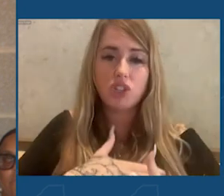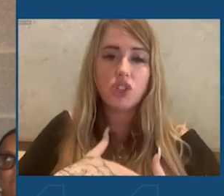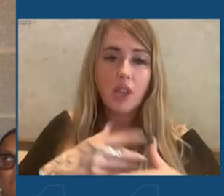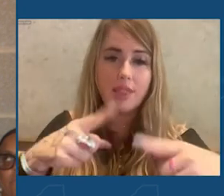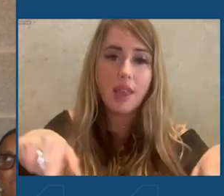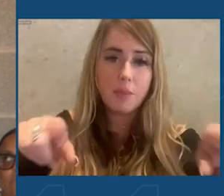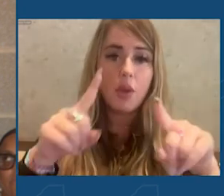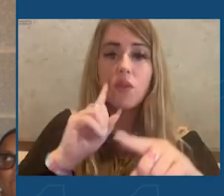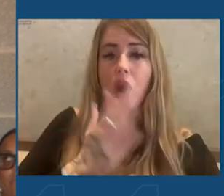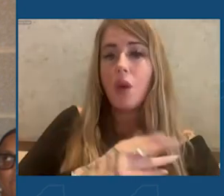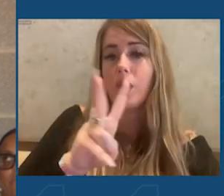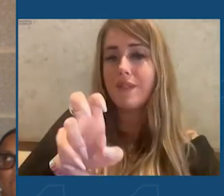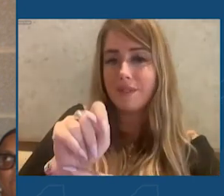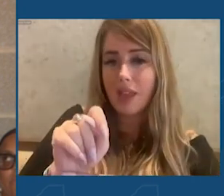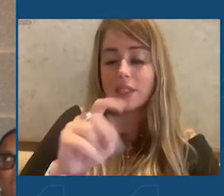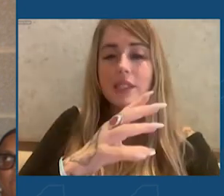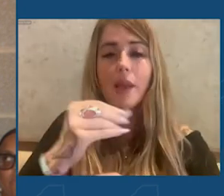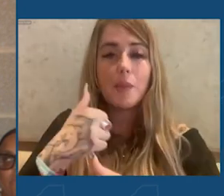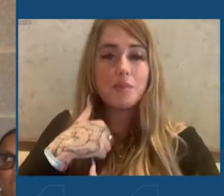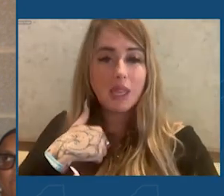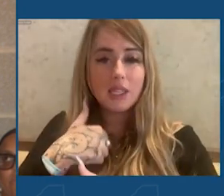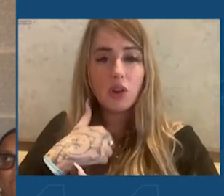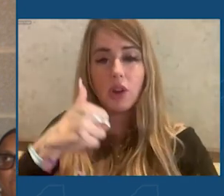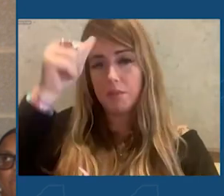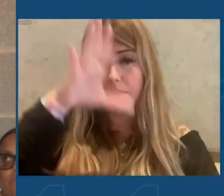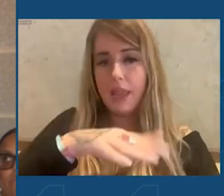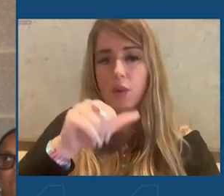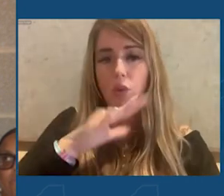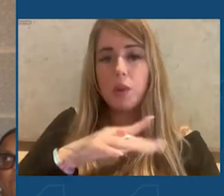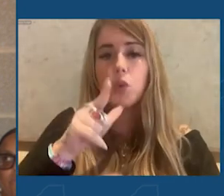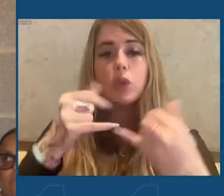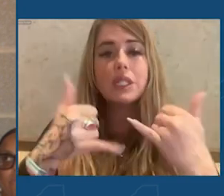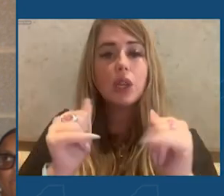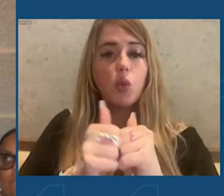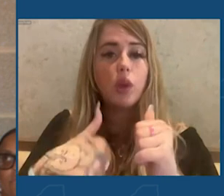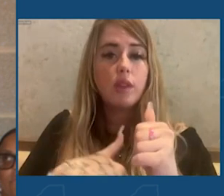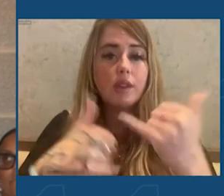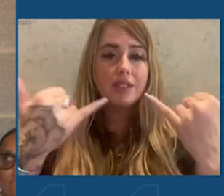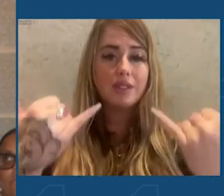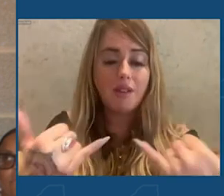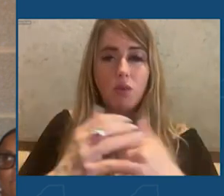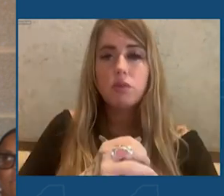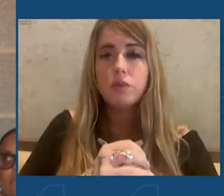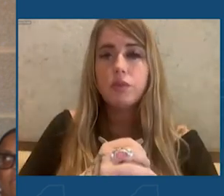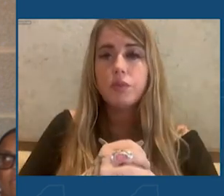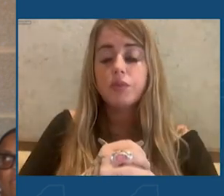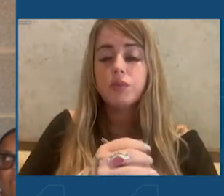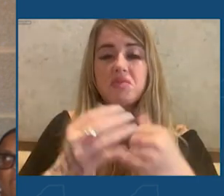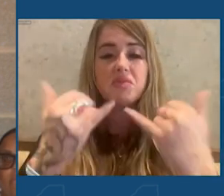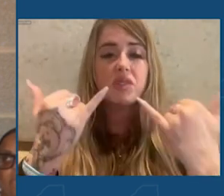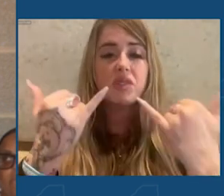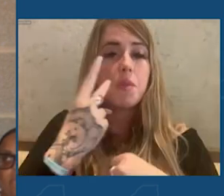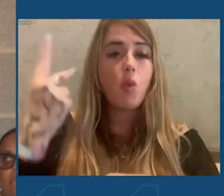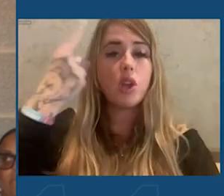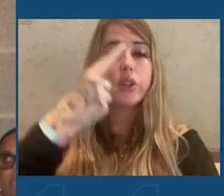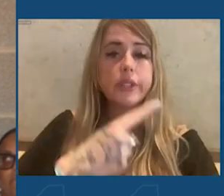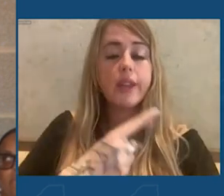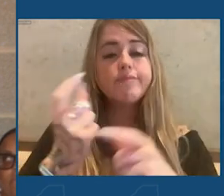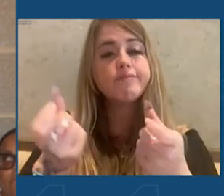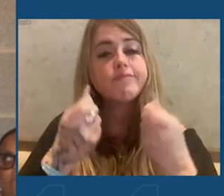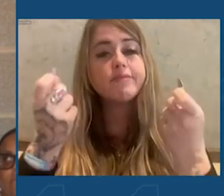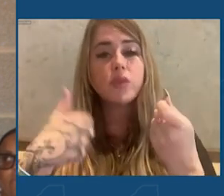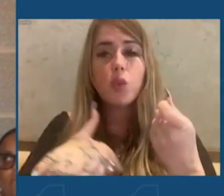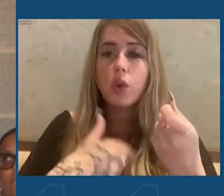veterans and military men and women who are still with us. So as Memorial Day passes us by and we go on